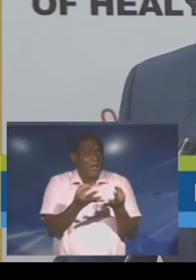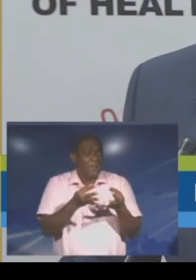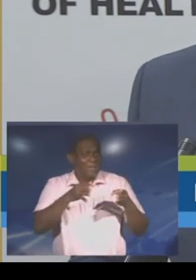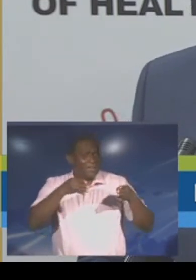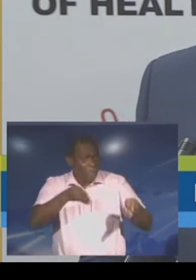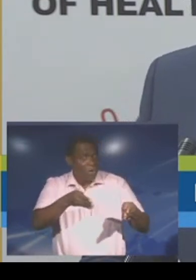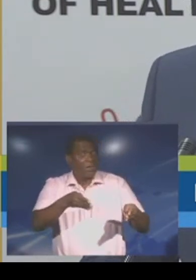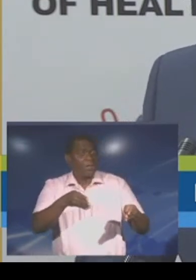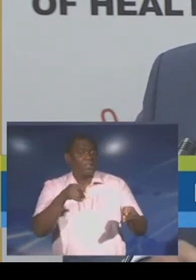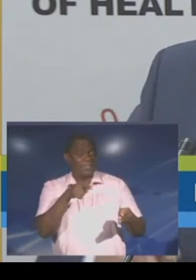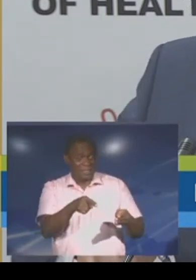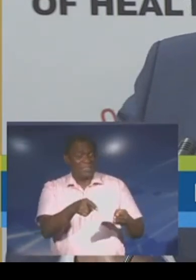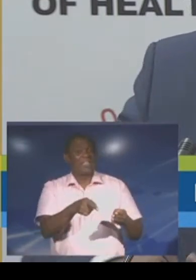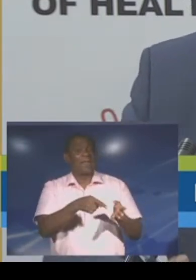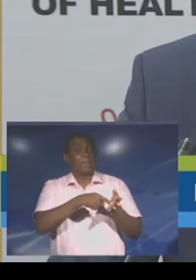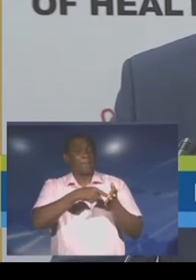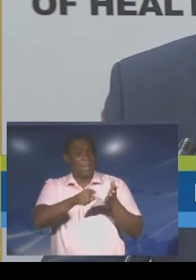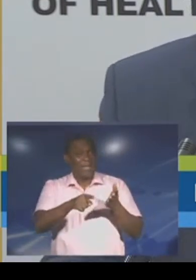I